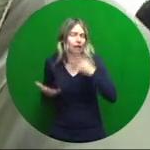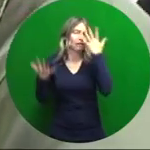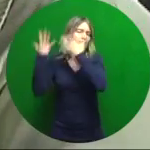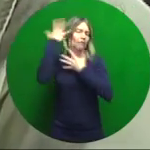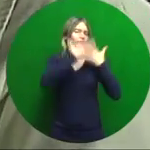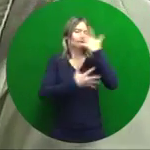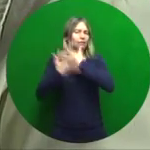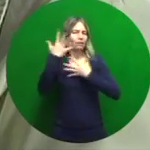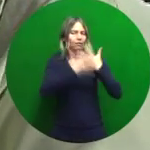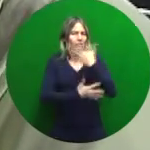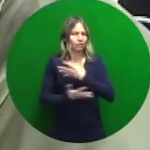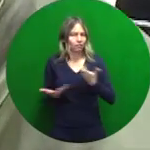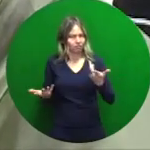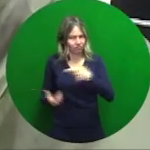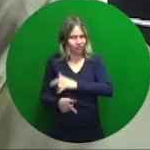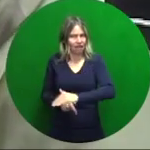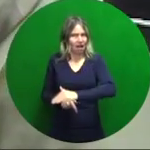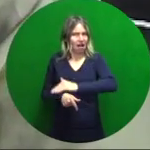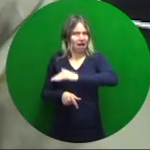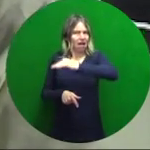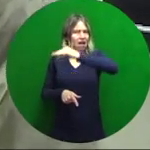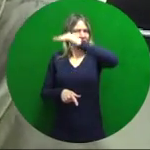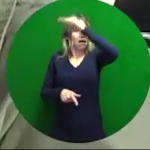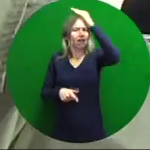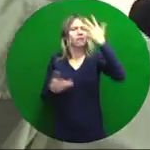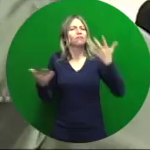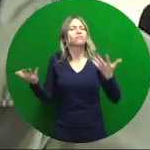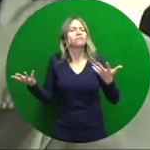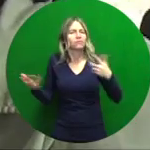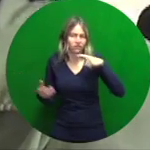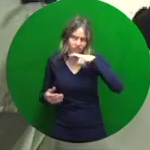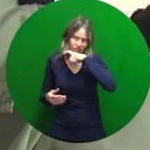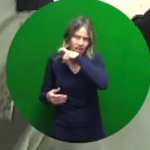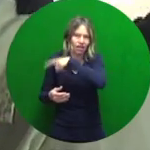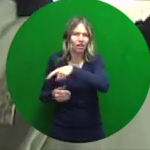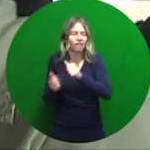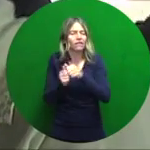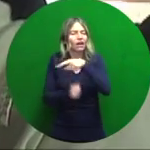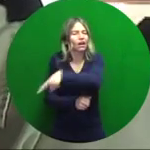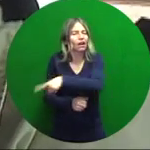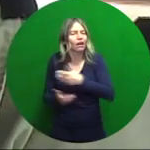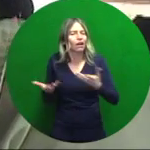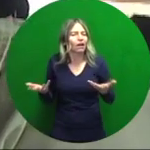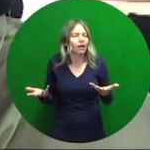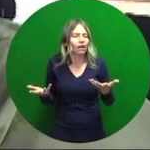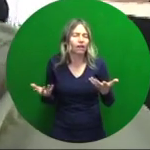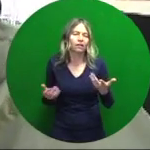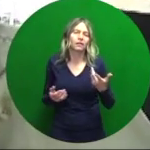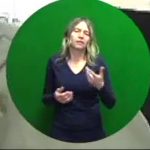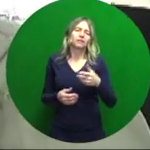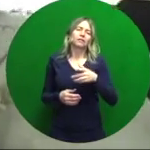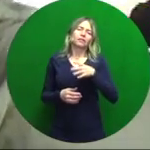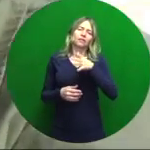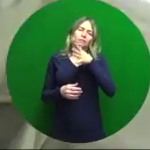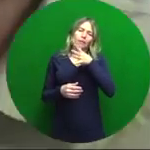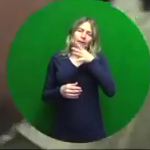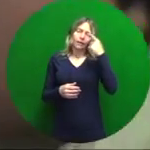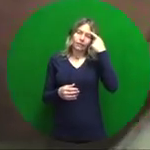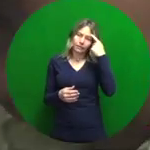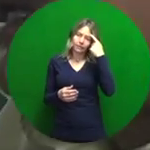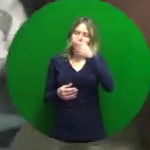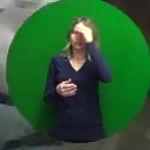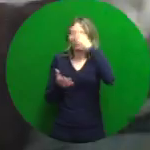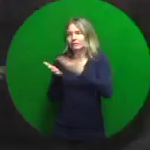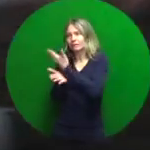gets bigger, that they were going to have a hard time with him. And the way he was telling my